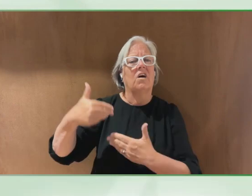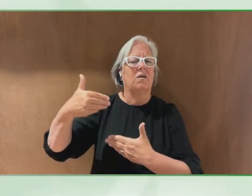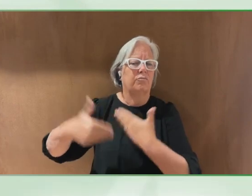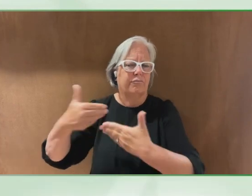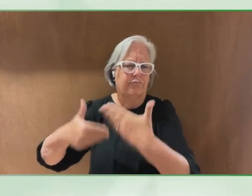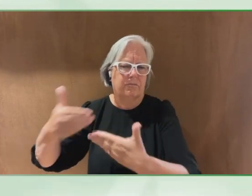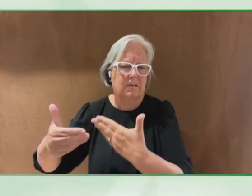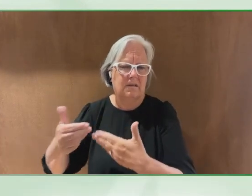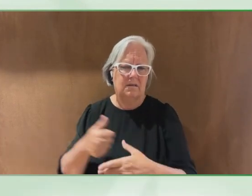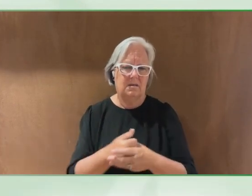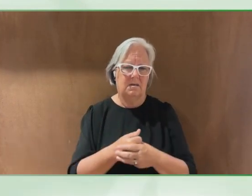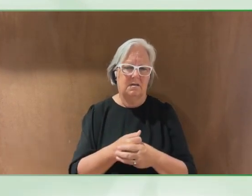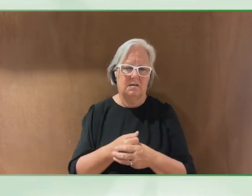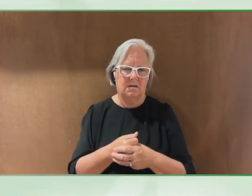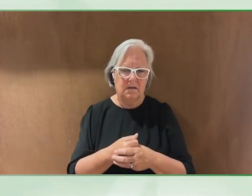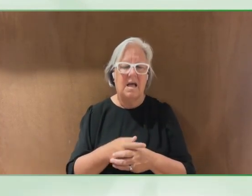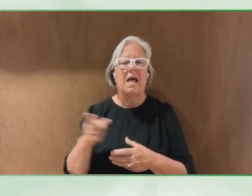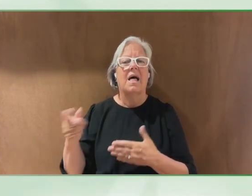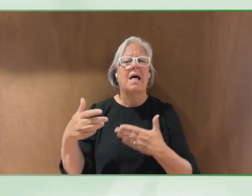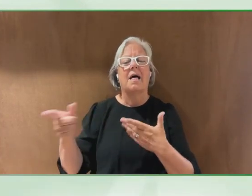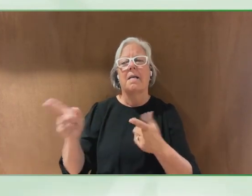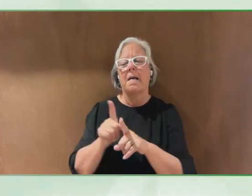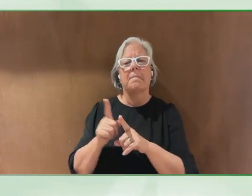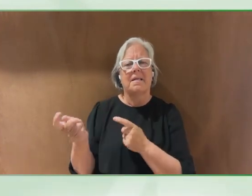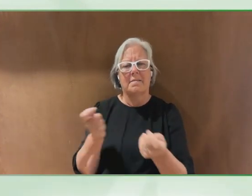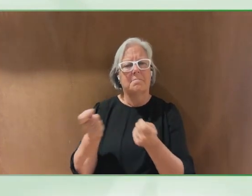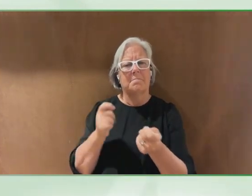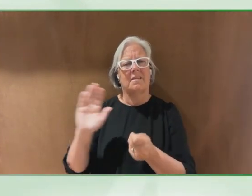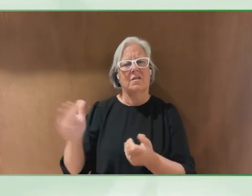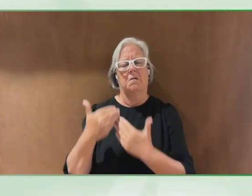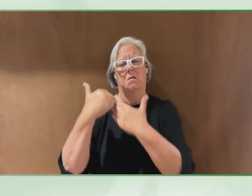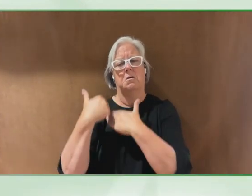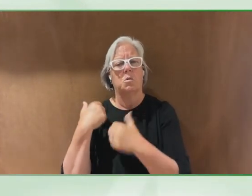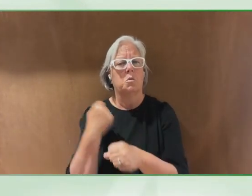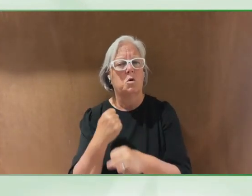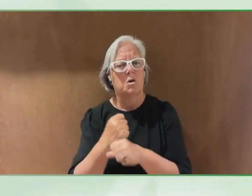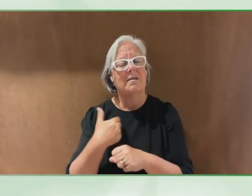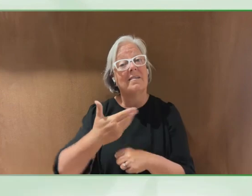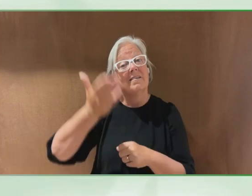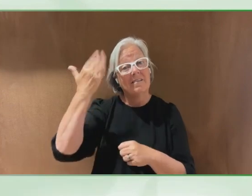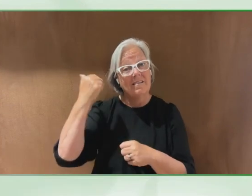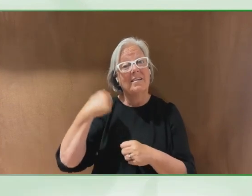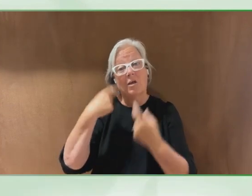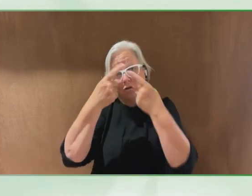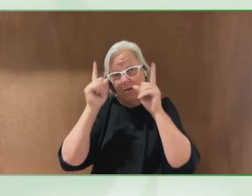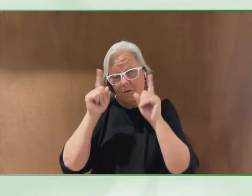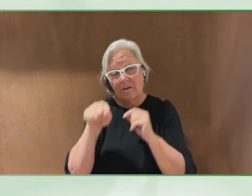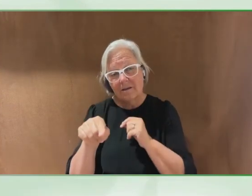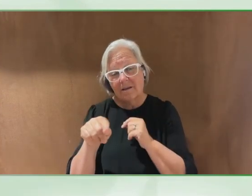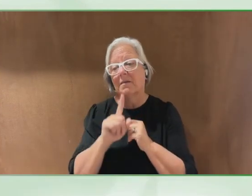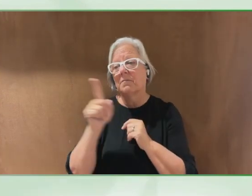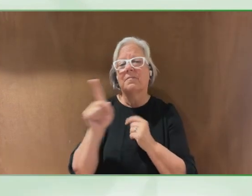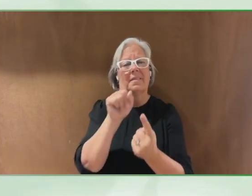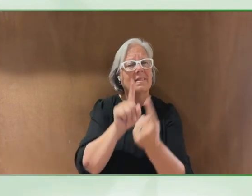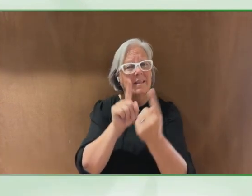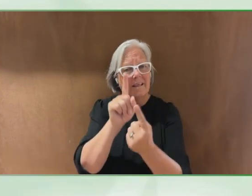On the supported university programme Breaking Barriers, which I was a graduate from, we were provided with one-to-one support from Enable, who worked with us to